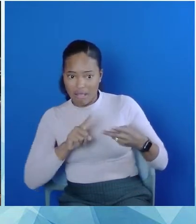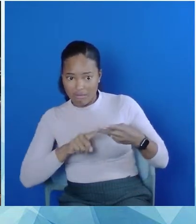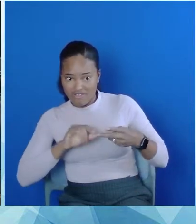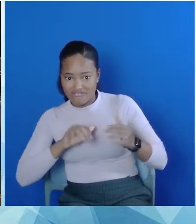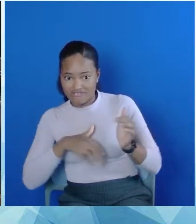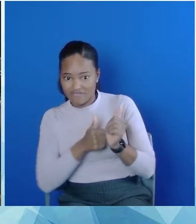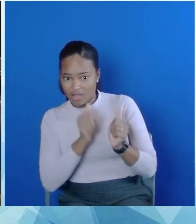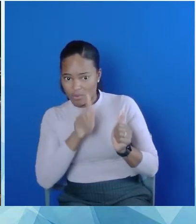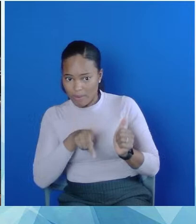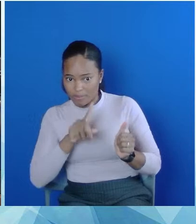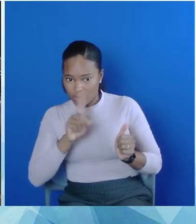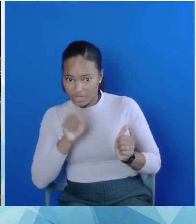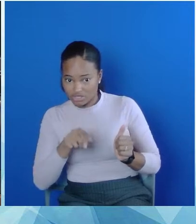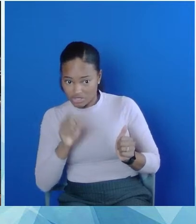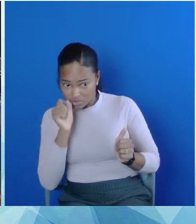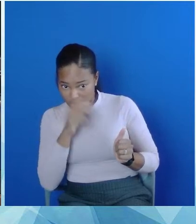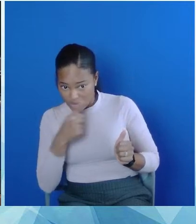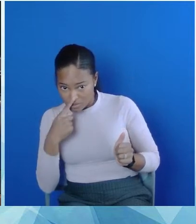ahead.